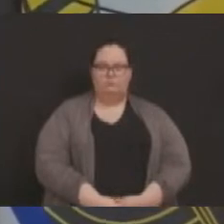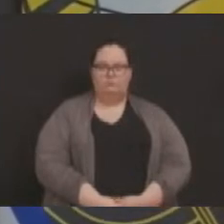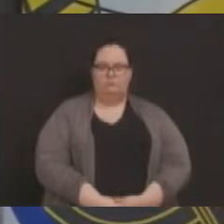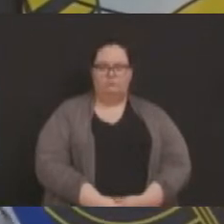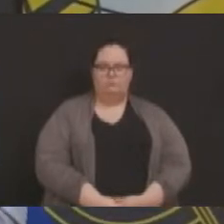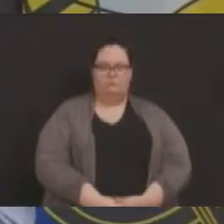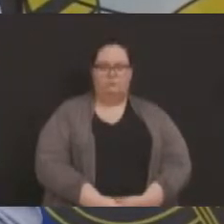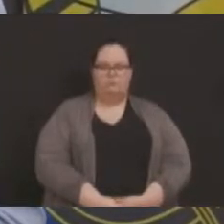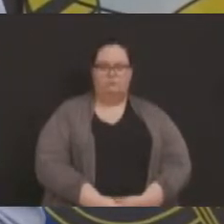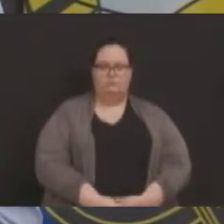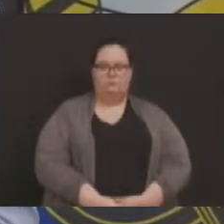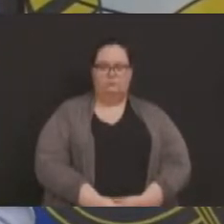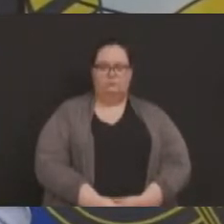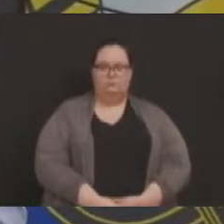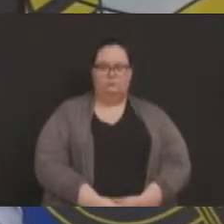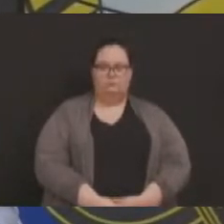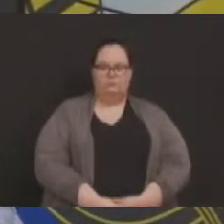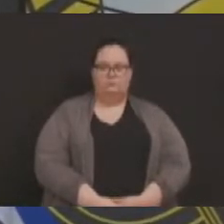Shanix cases,